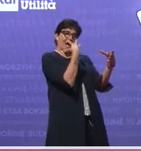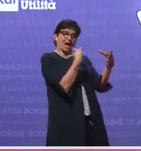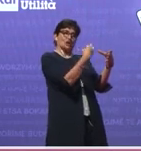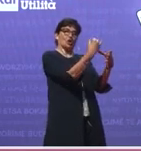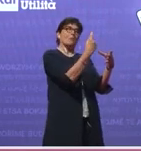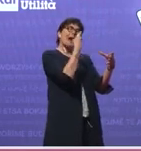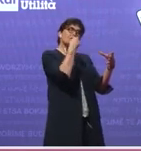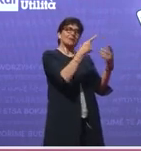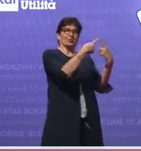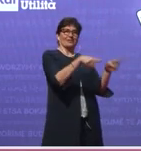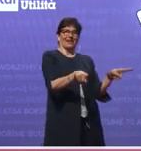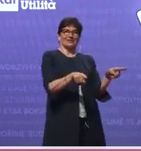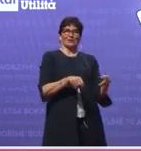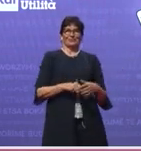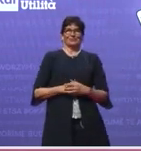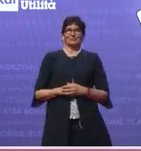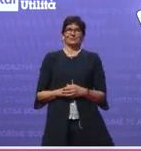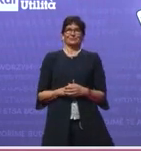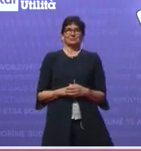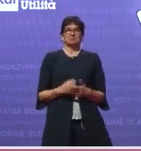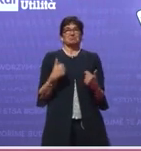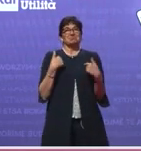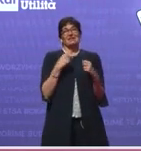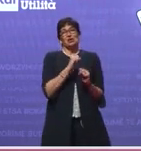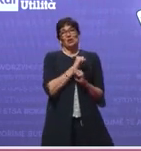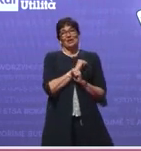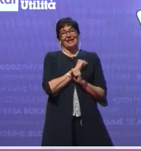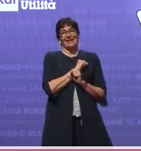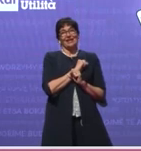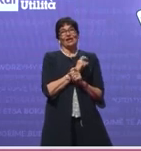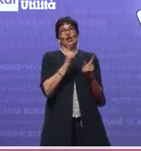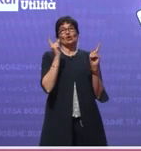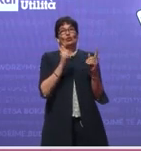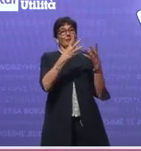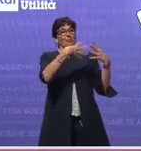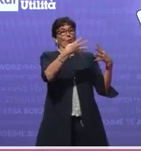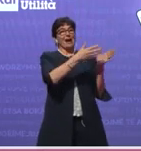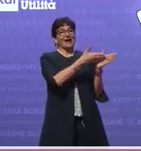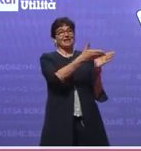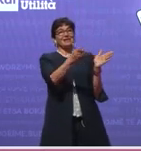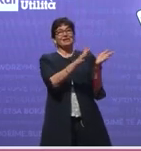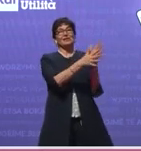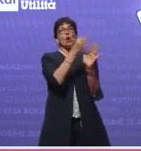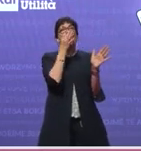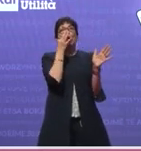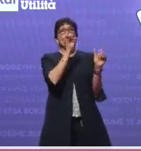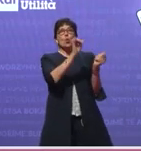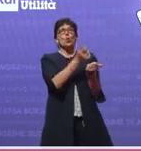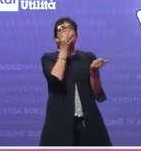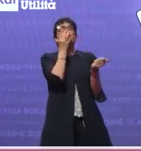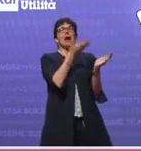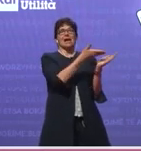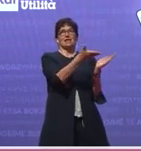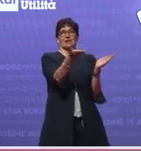I believe that we should humanize the machines, because if that happens, we want